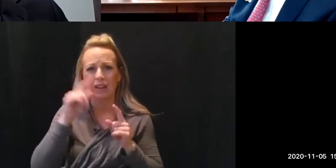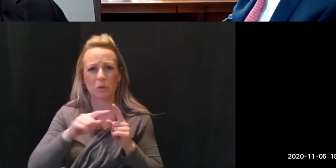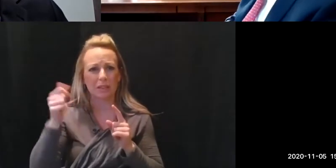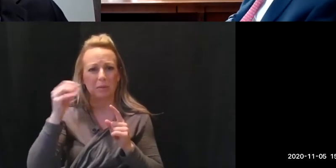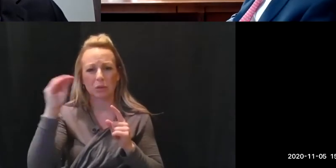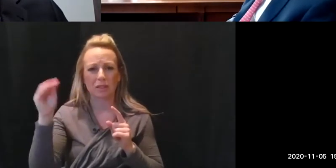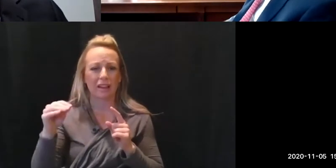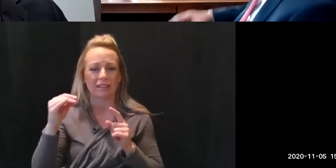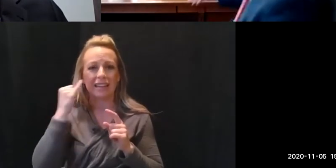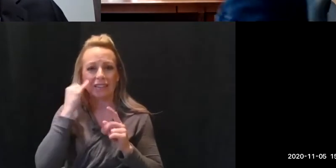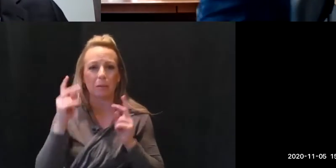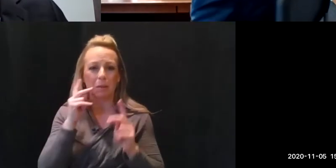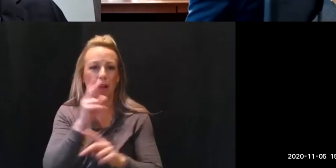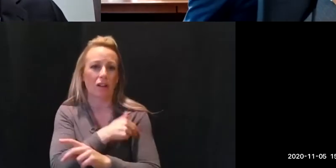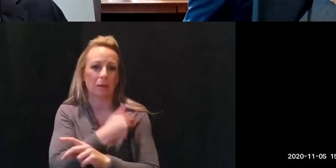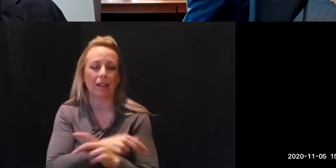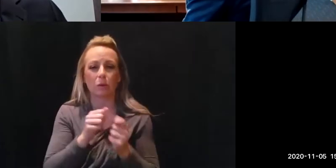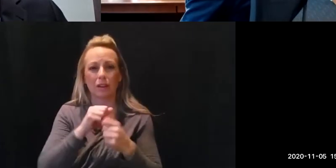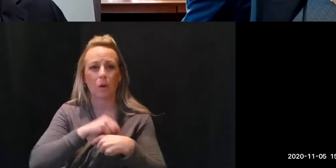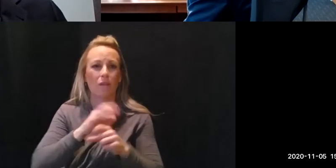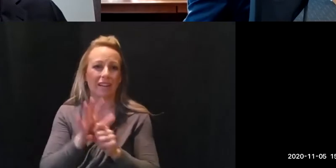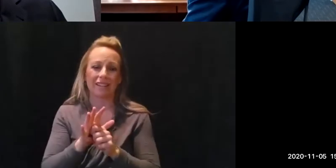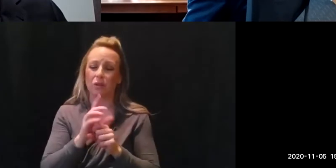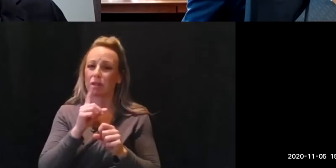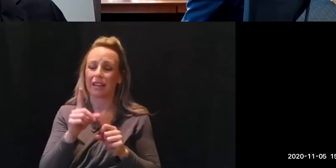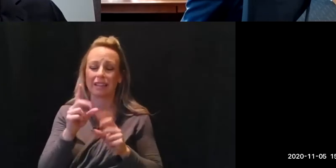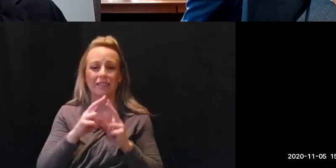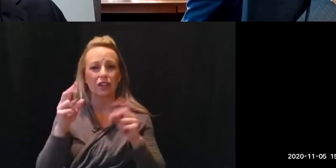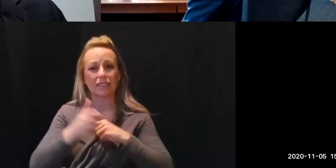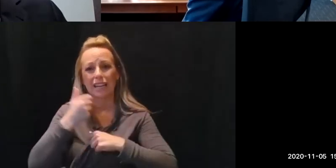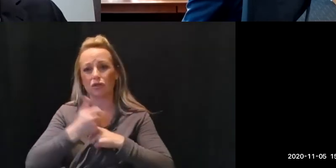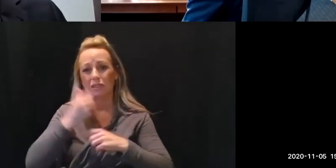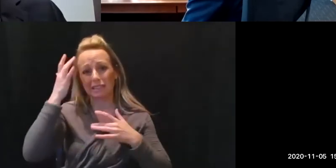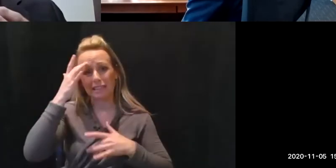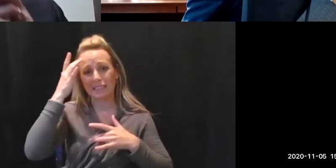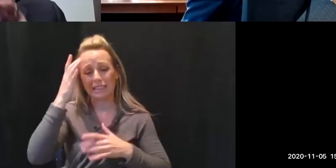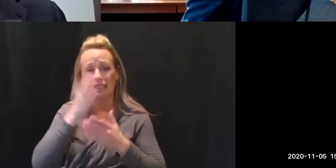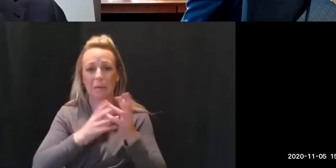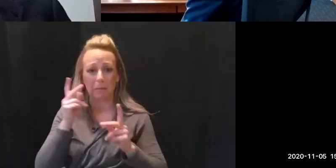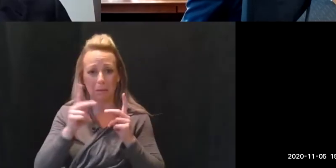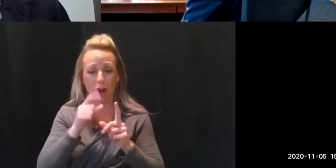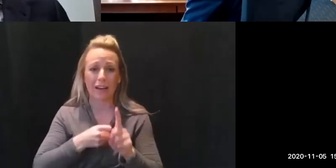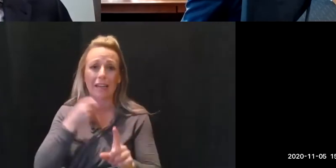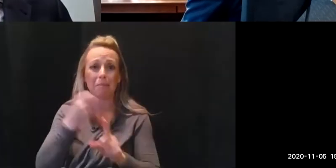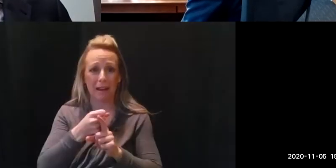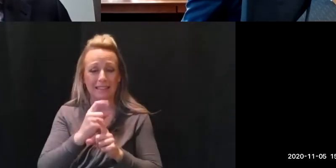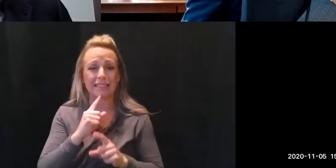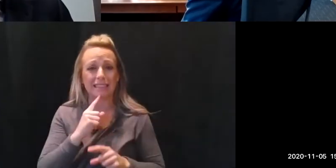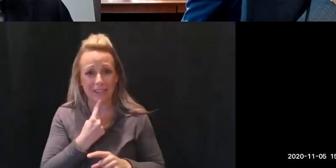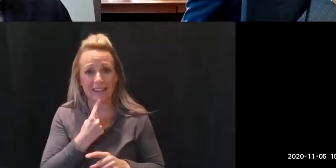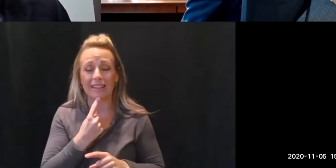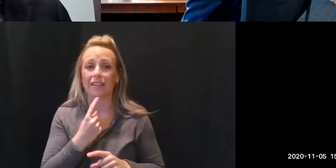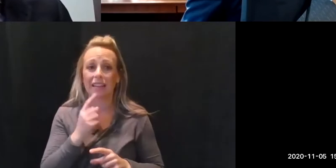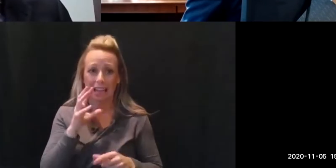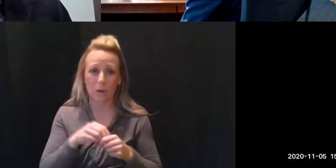hospitalized with COVID. So it's a dangerous disease that some people are impacted significantly, including loss